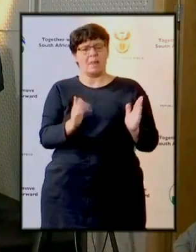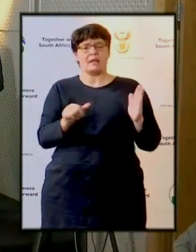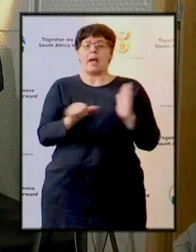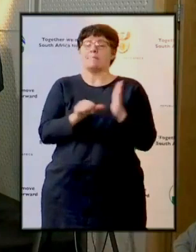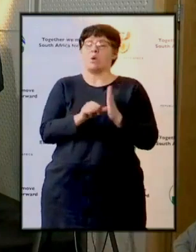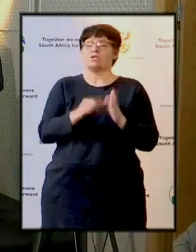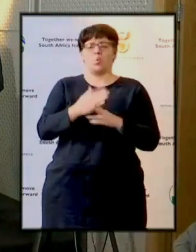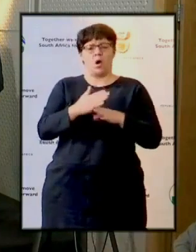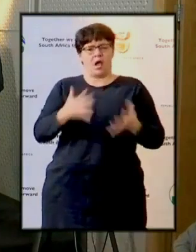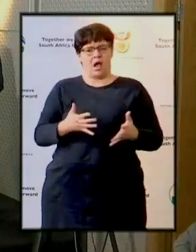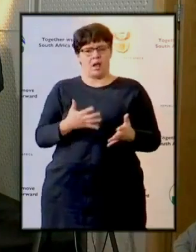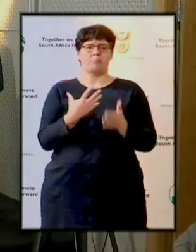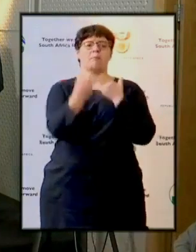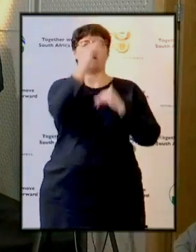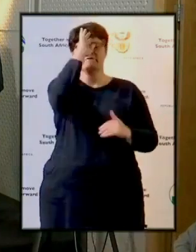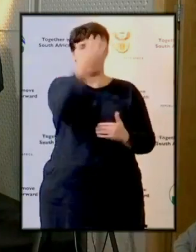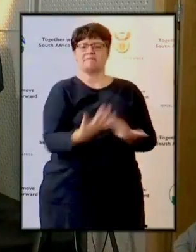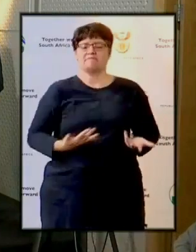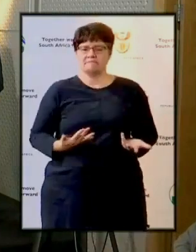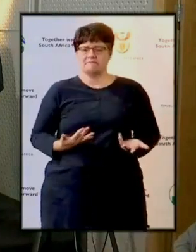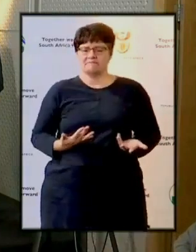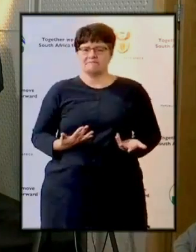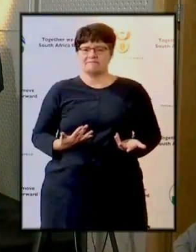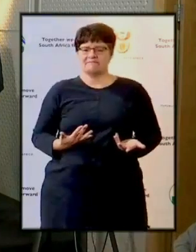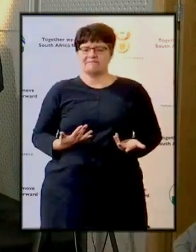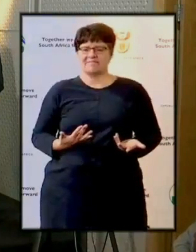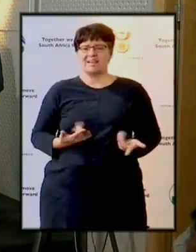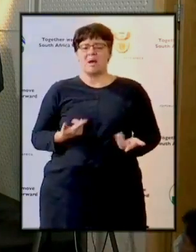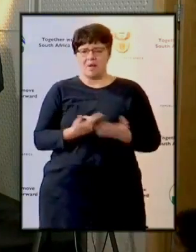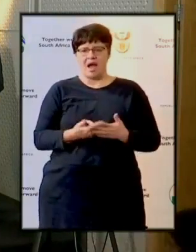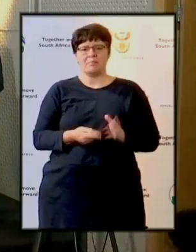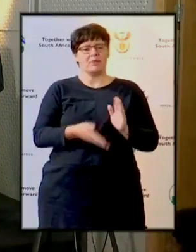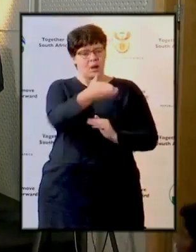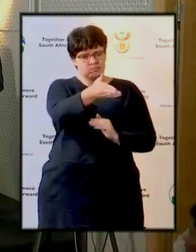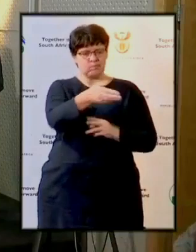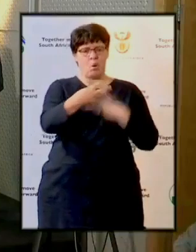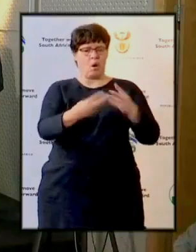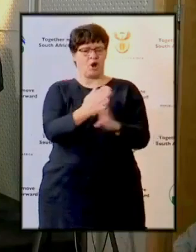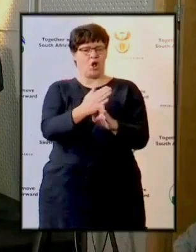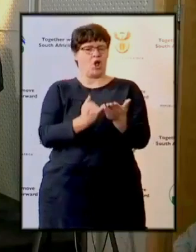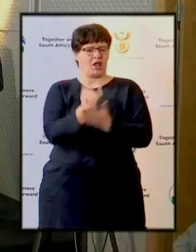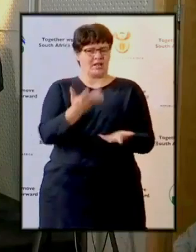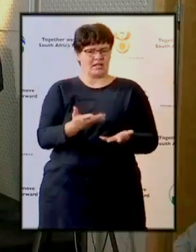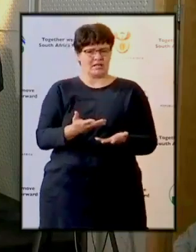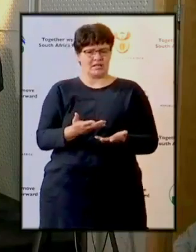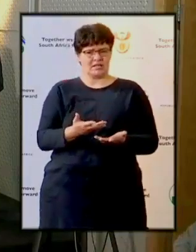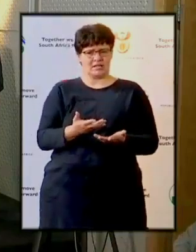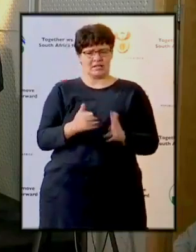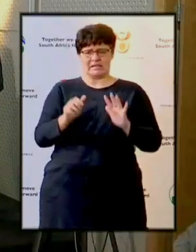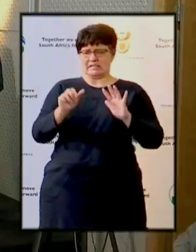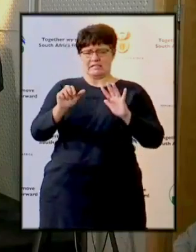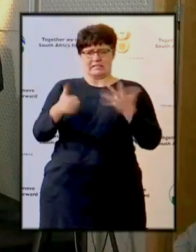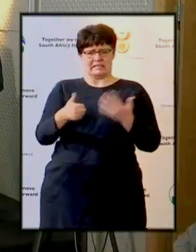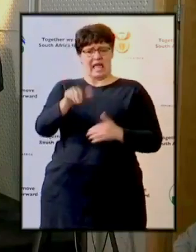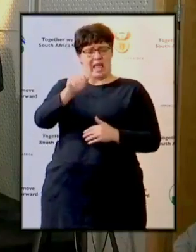them, they leave home at 5 o'clock. They have to take 4 taxis just to be 9 o'clock at work. and at 6 a.m. they are not, they are at